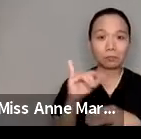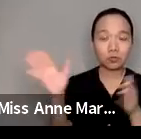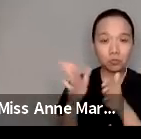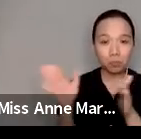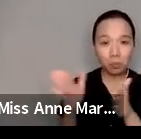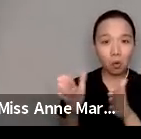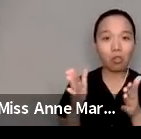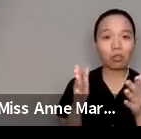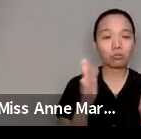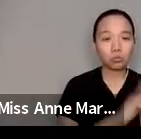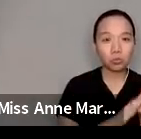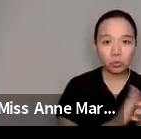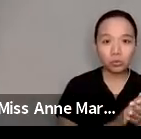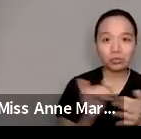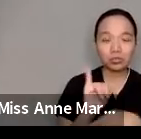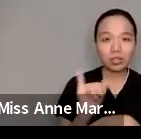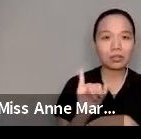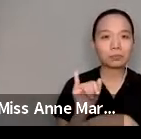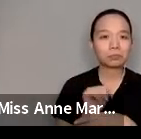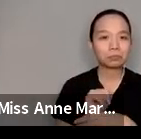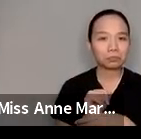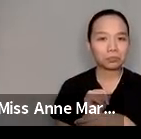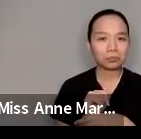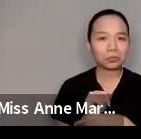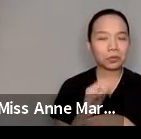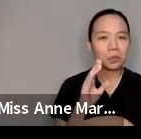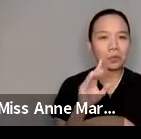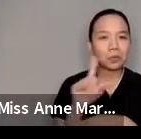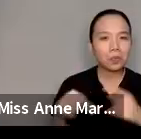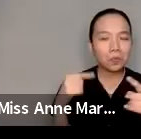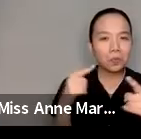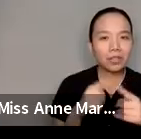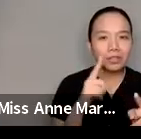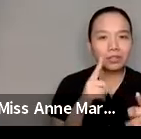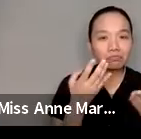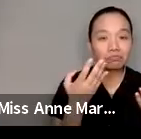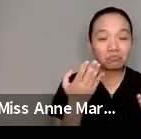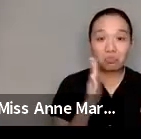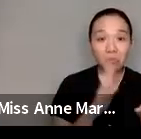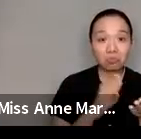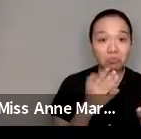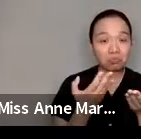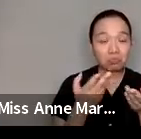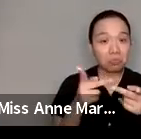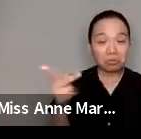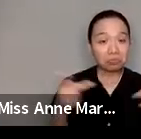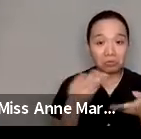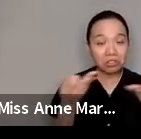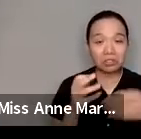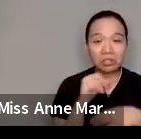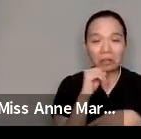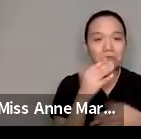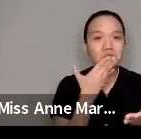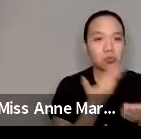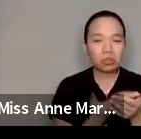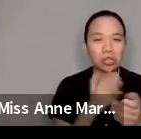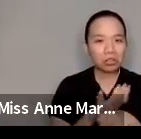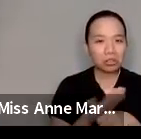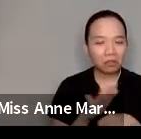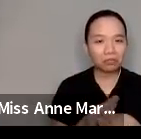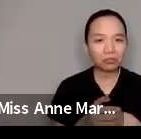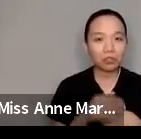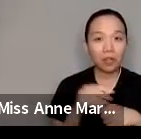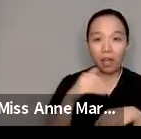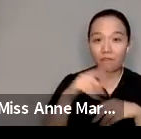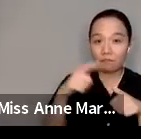areas such as in Ngabang, where the internet facilities are not yet good enough. It is very difficult at first,